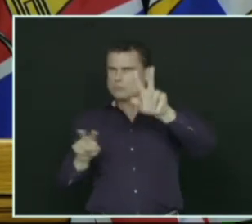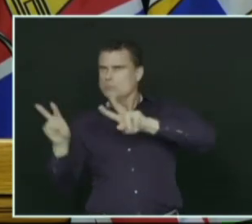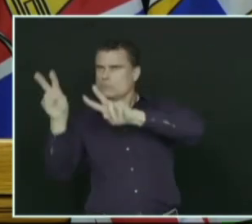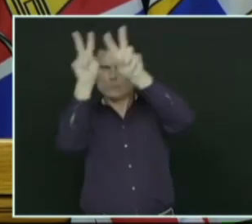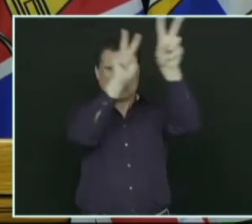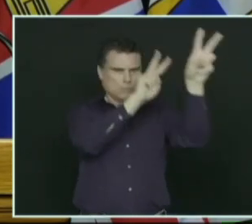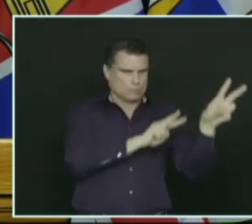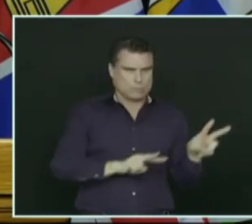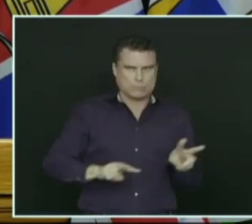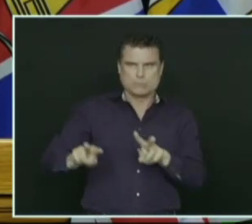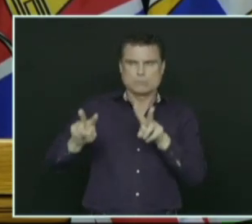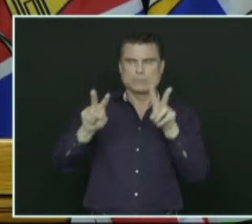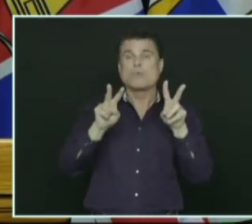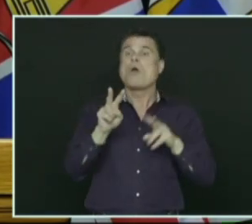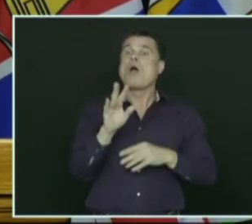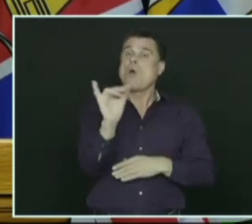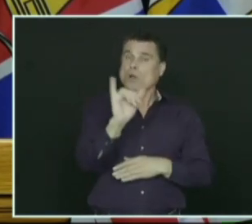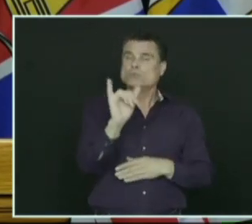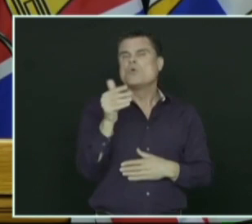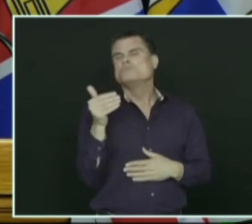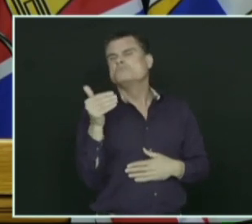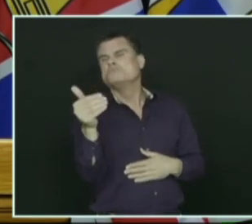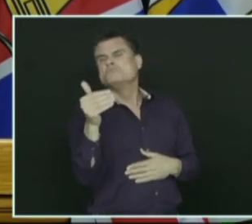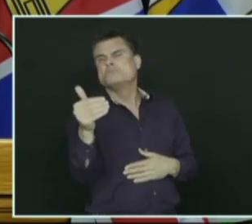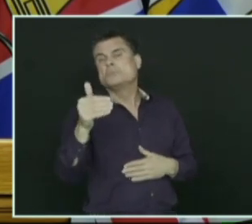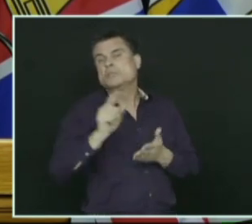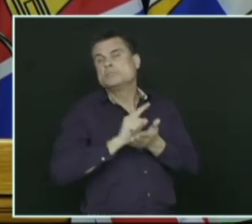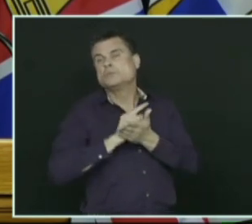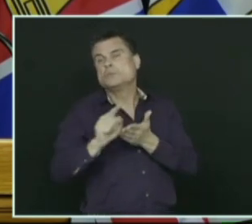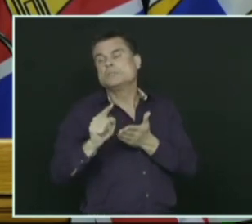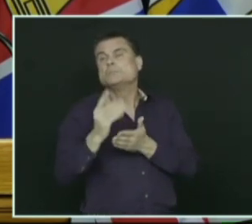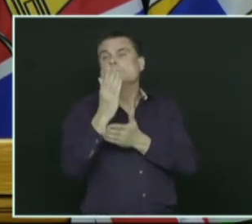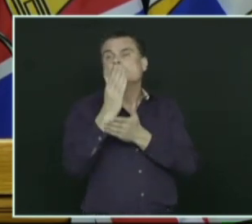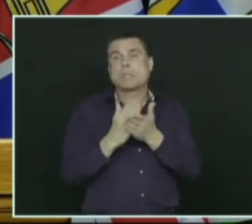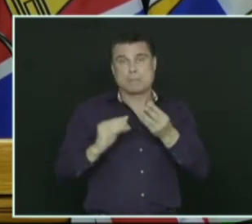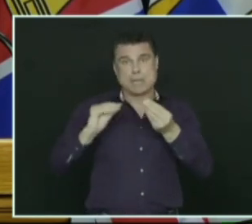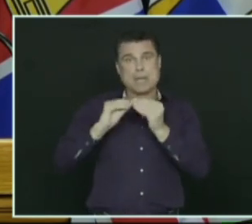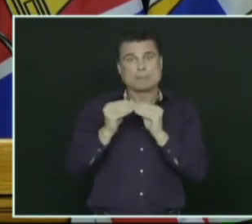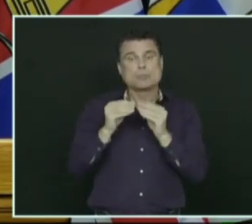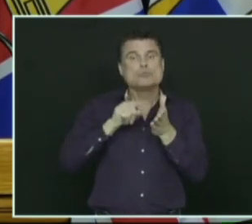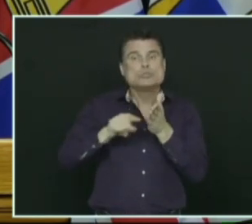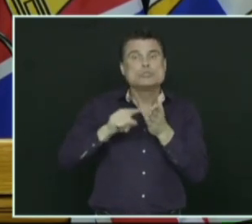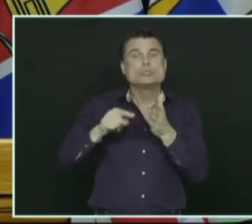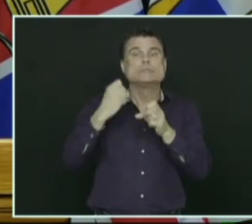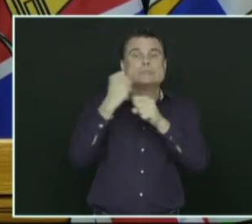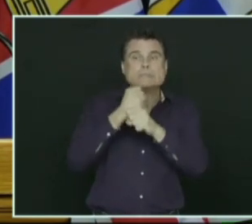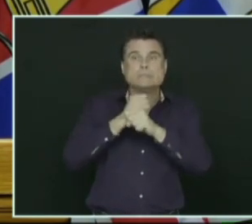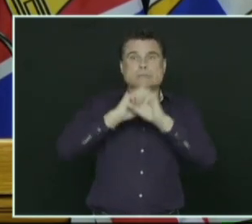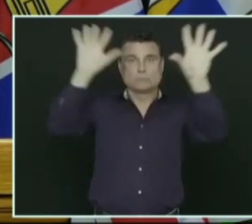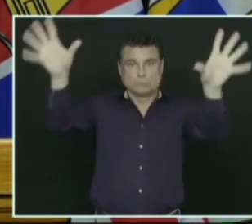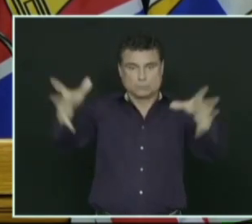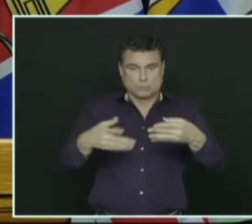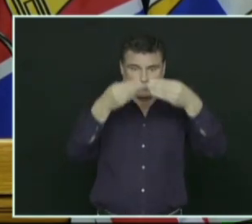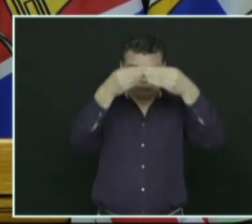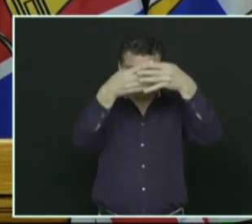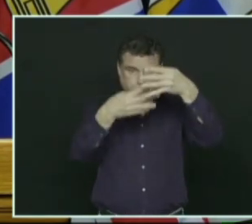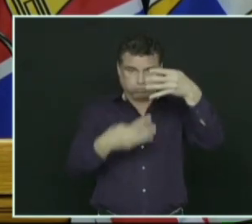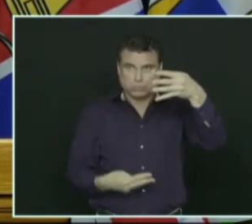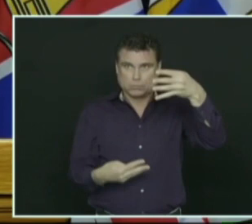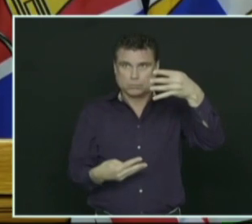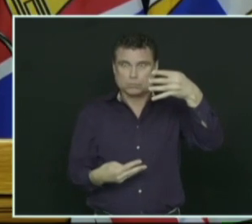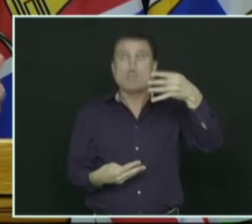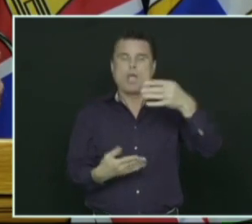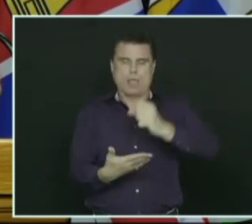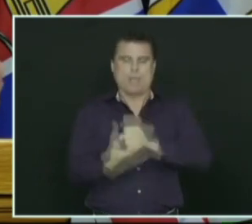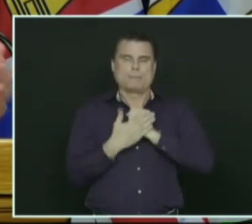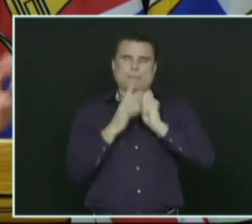those are things that are not going to change for a while. Those are things we're going to have to be continuously thinking about doing for the